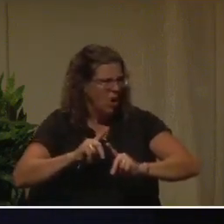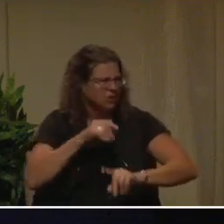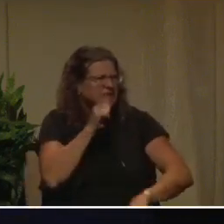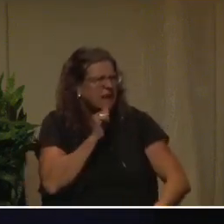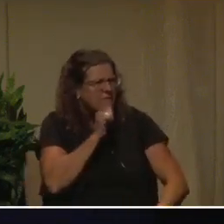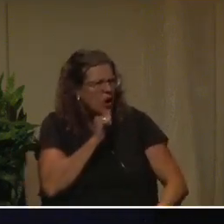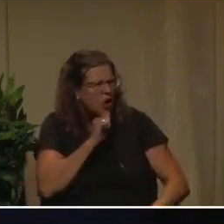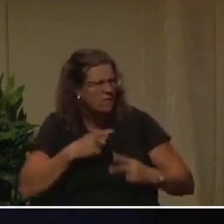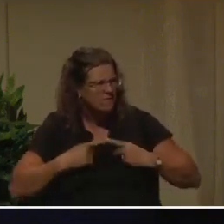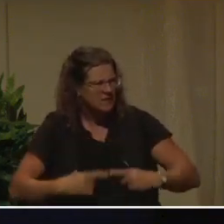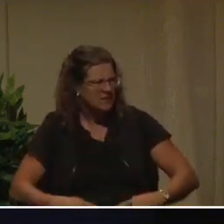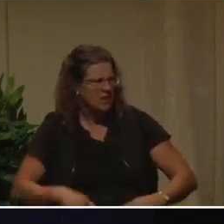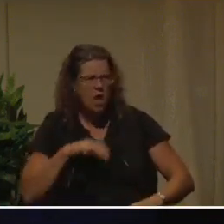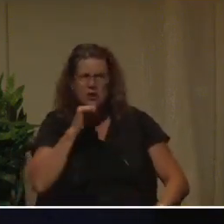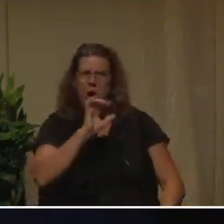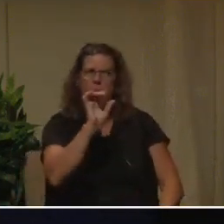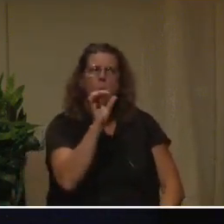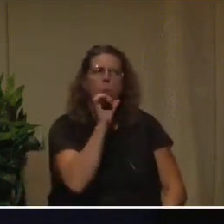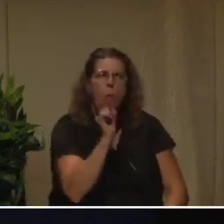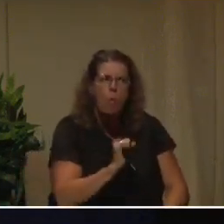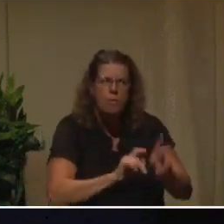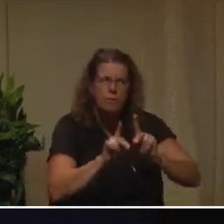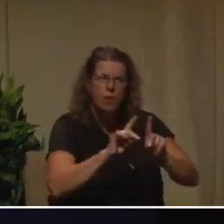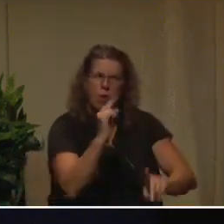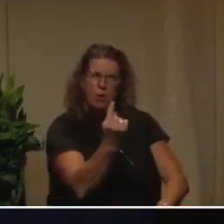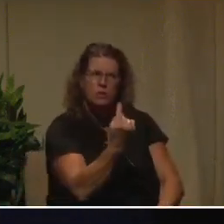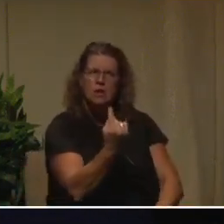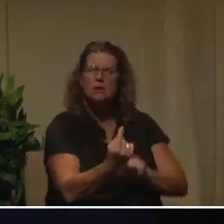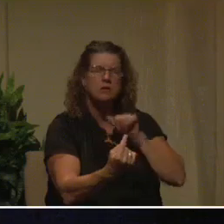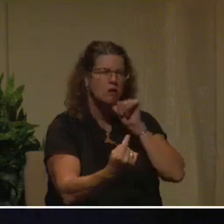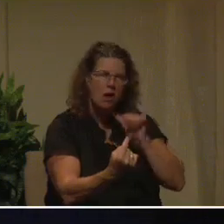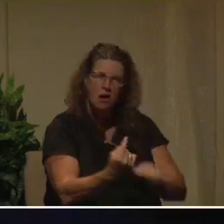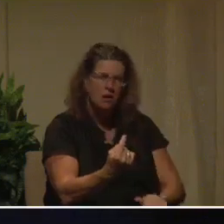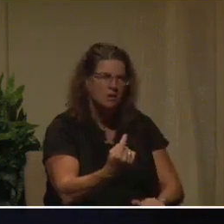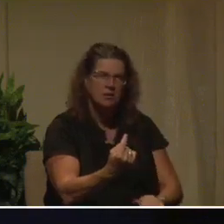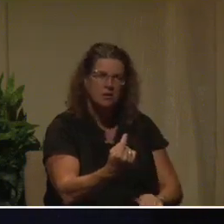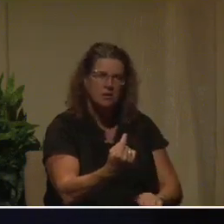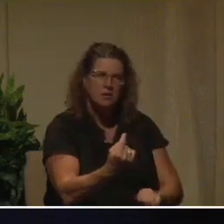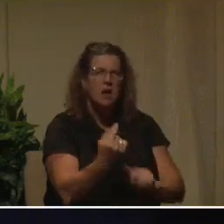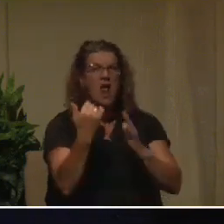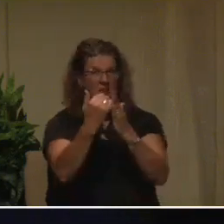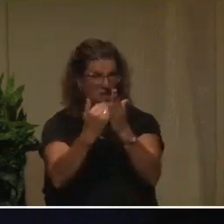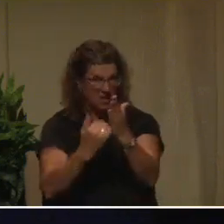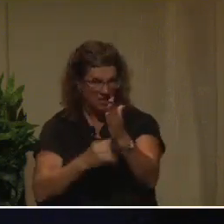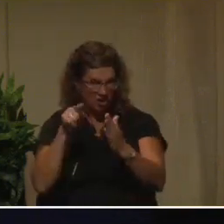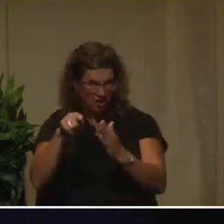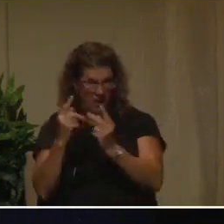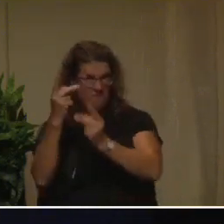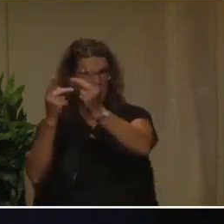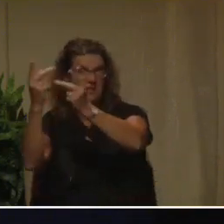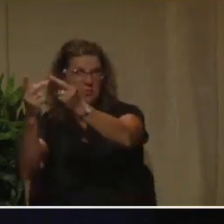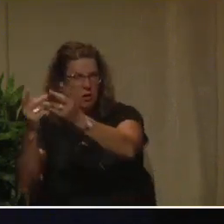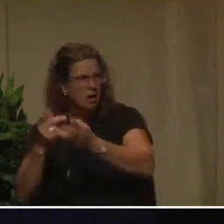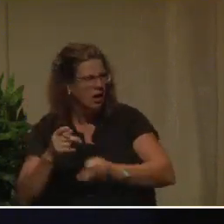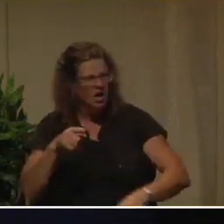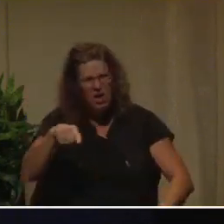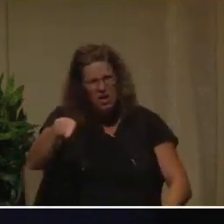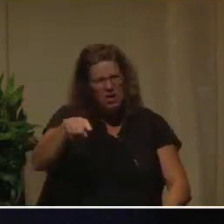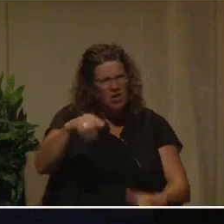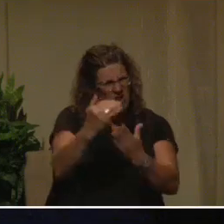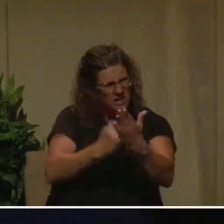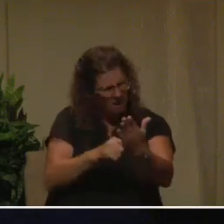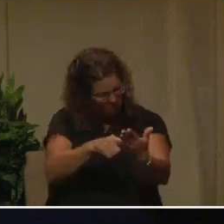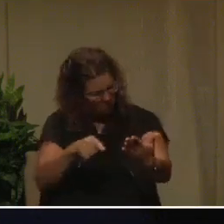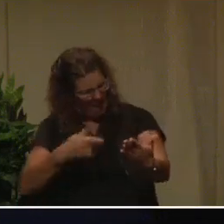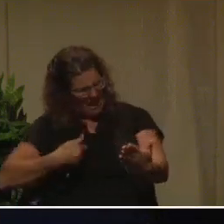here's the thing. It's not just the older people. There are people on that list who are just too young. We